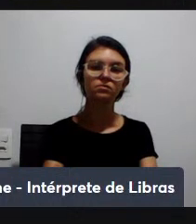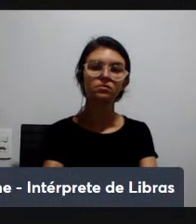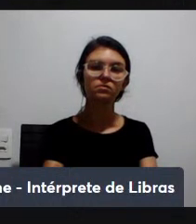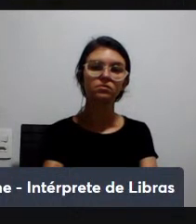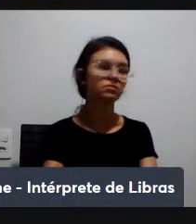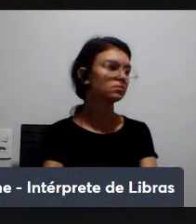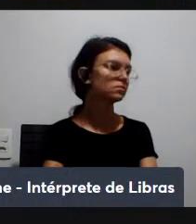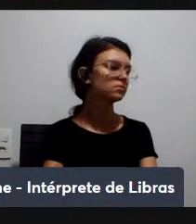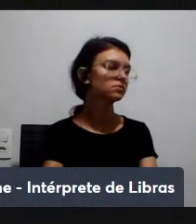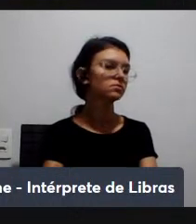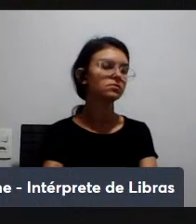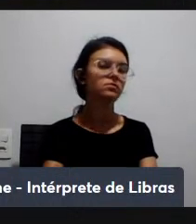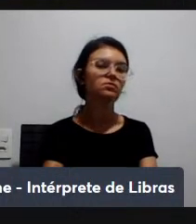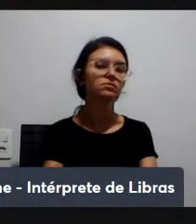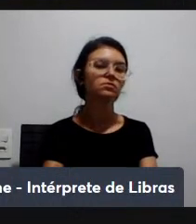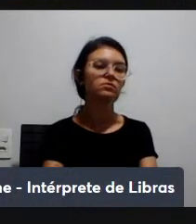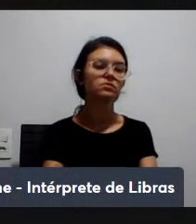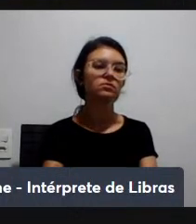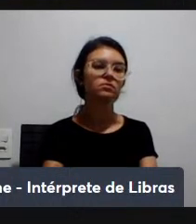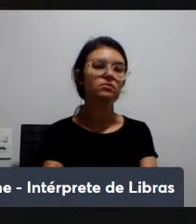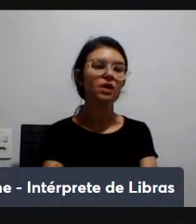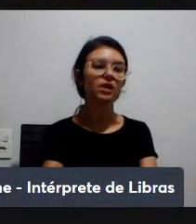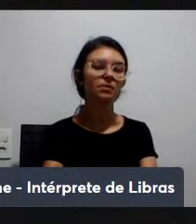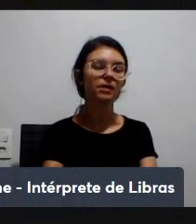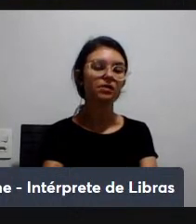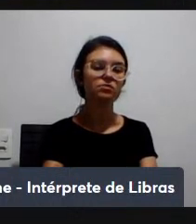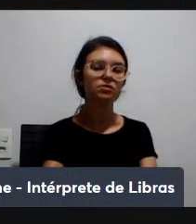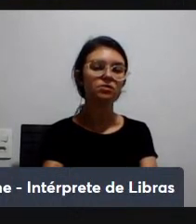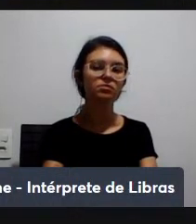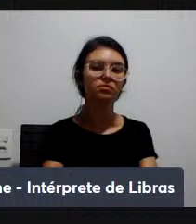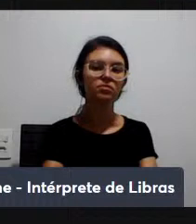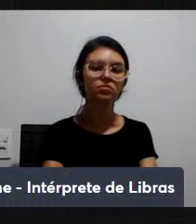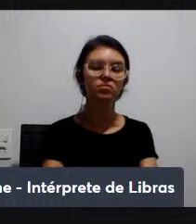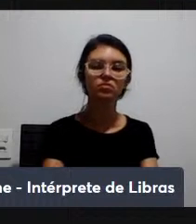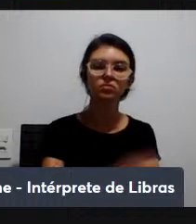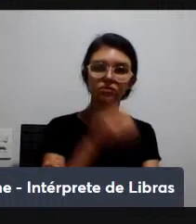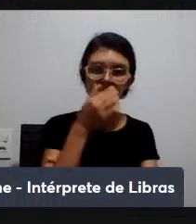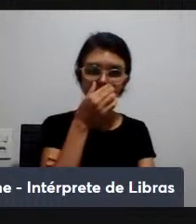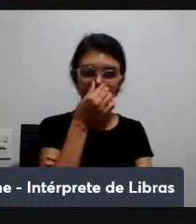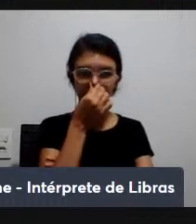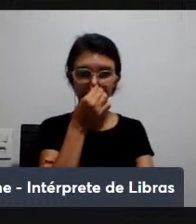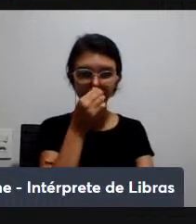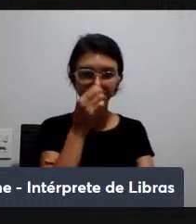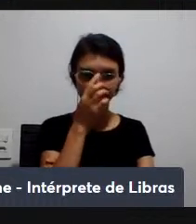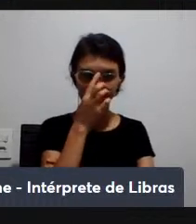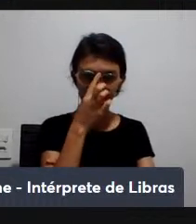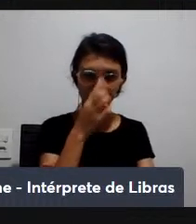recognition. But it is a slow process and can be very frustrating.